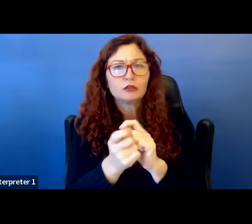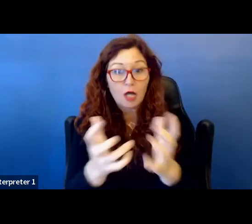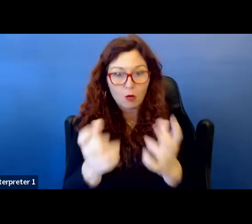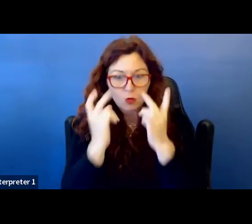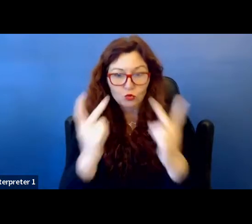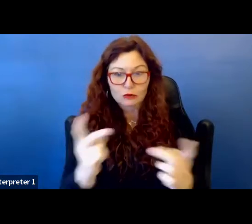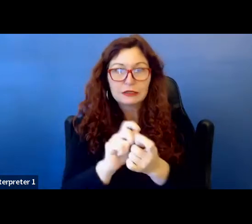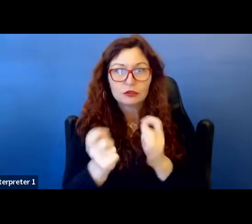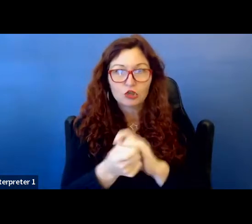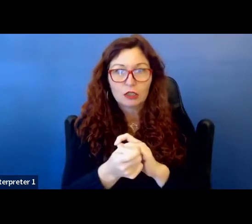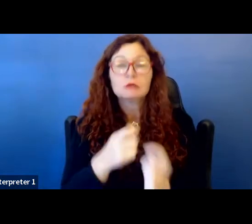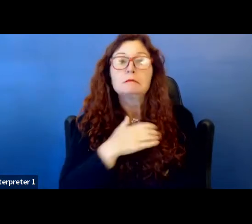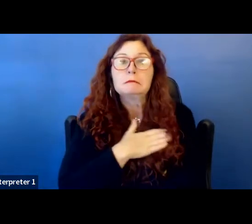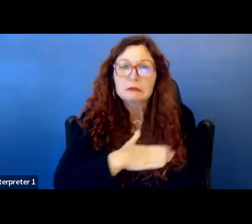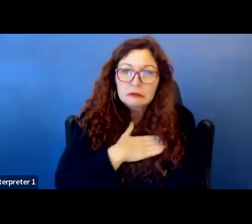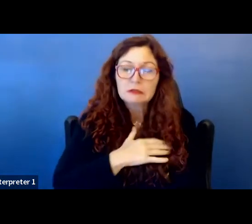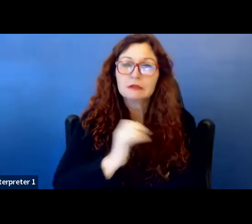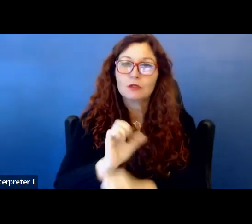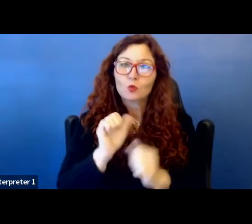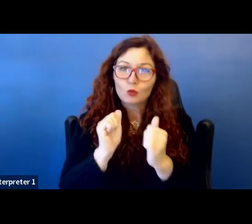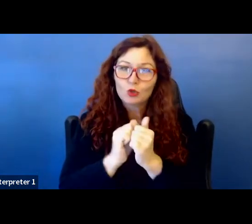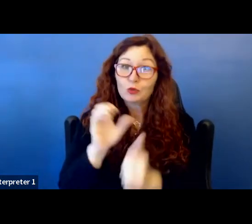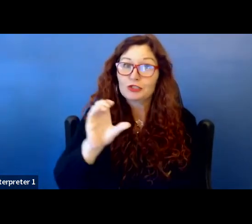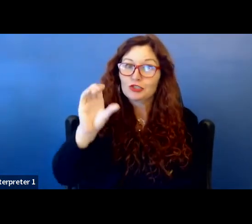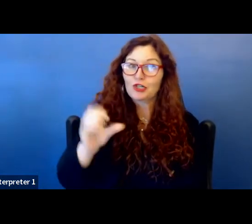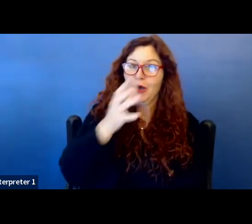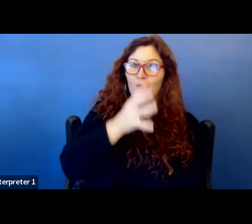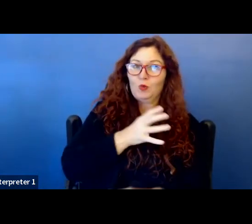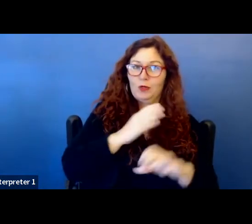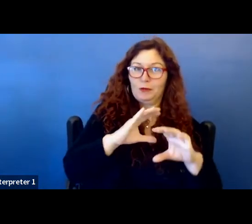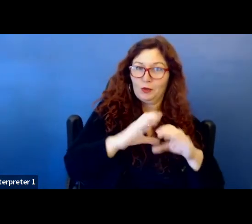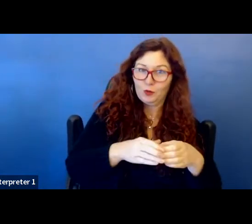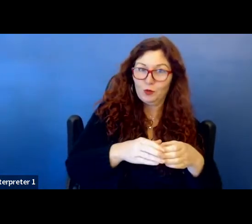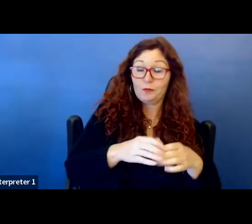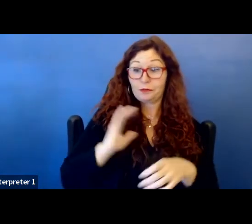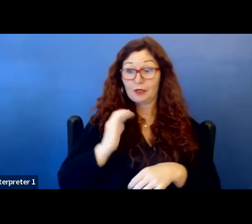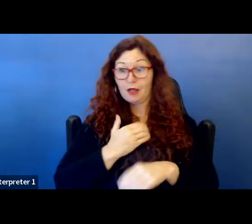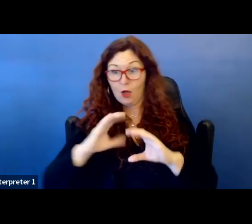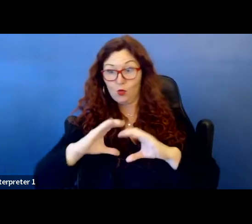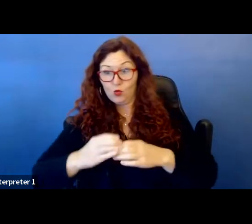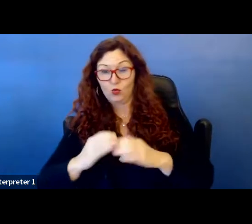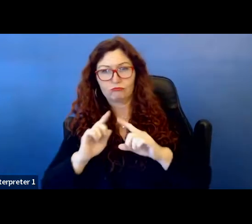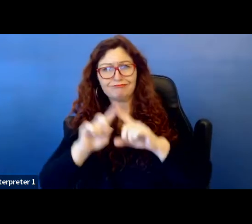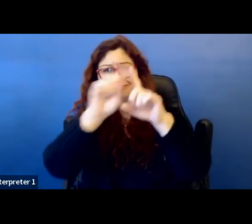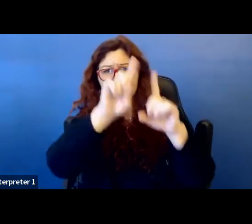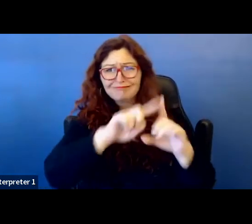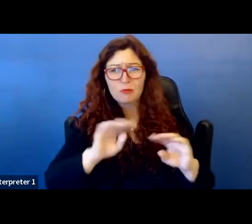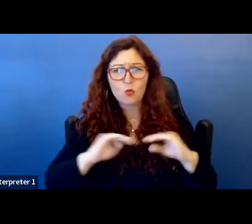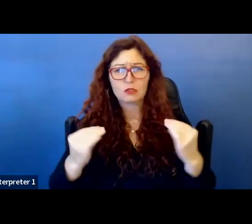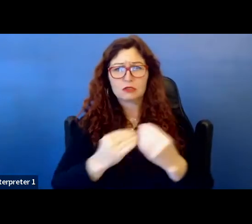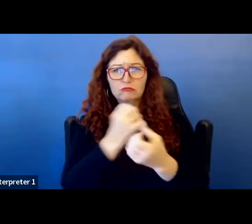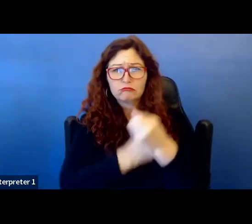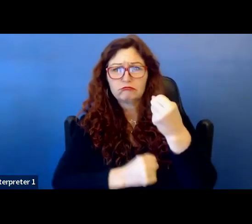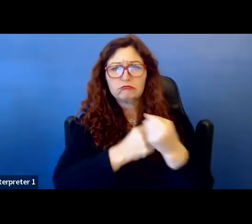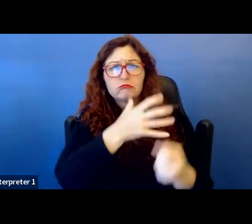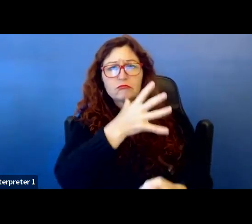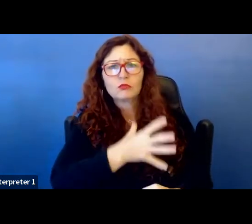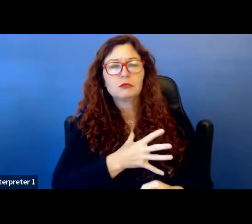chicago women of trade and women and other groups like ours to identify the strategies to uncover